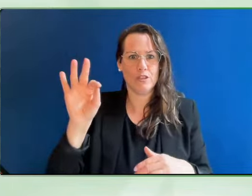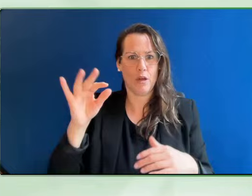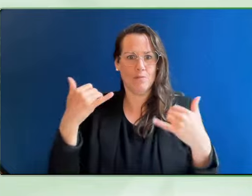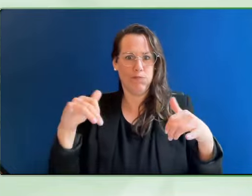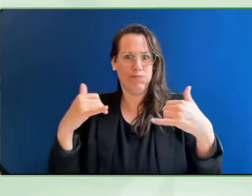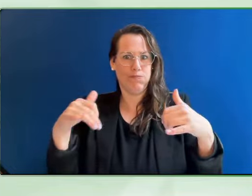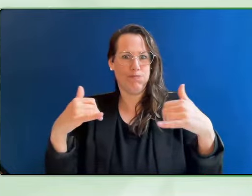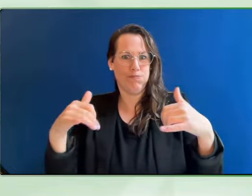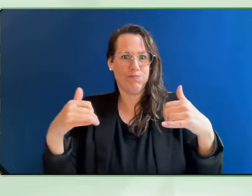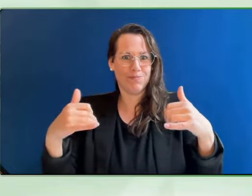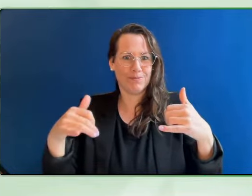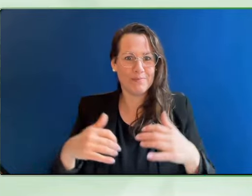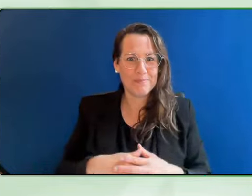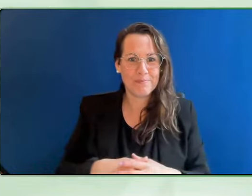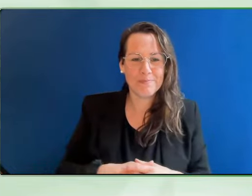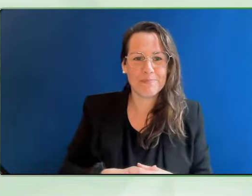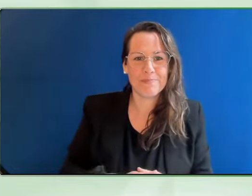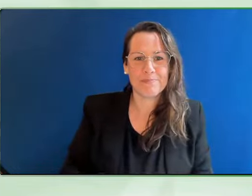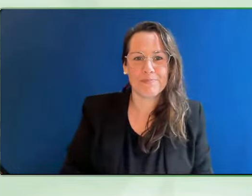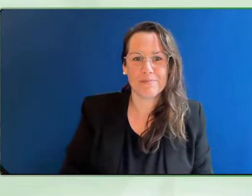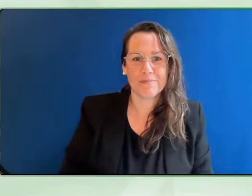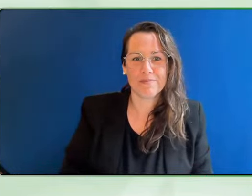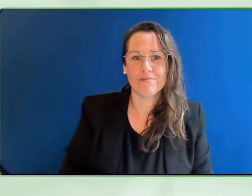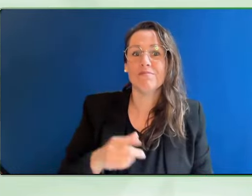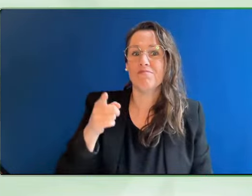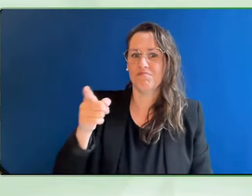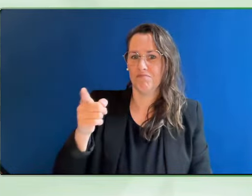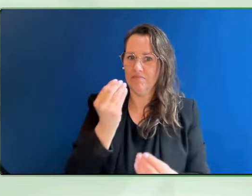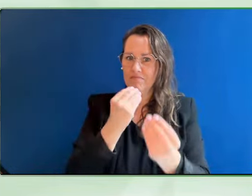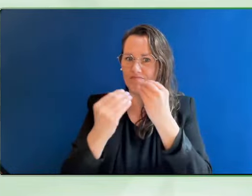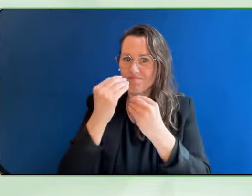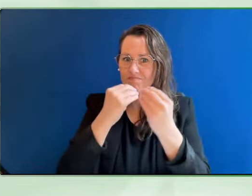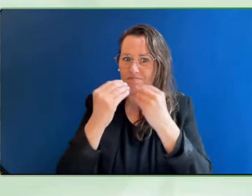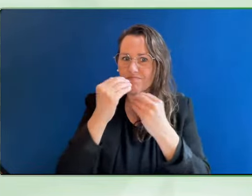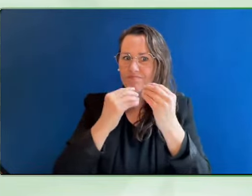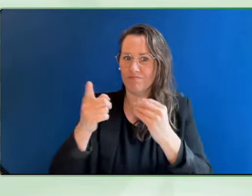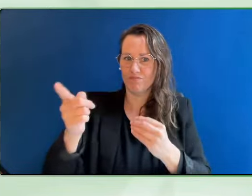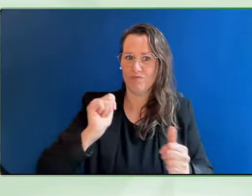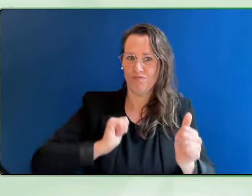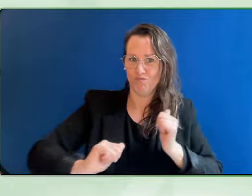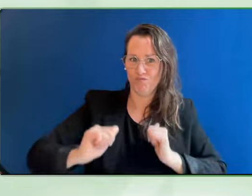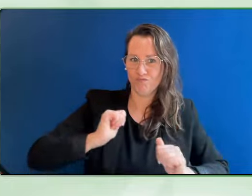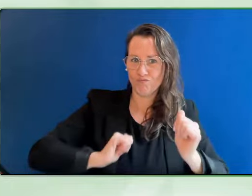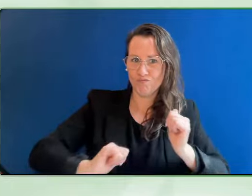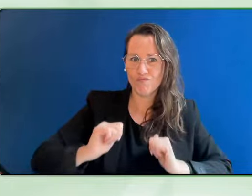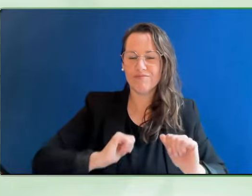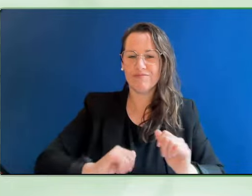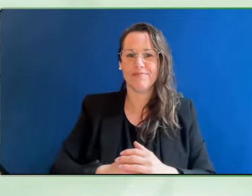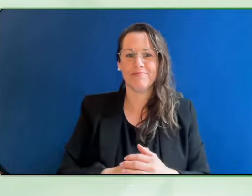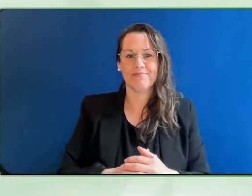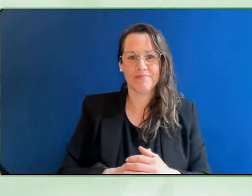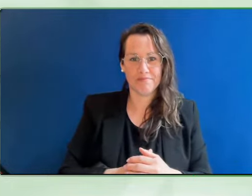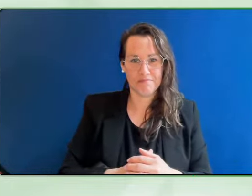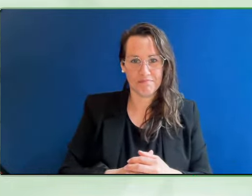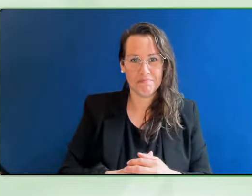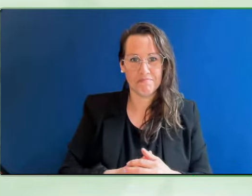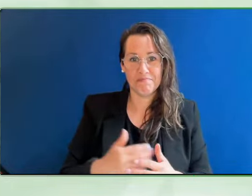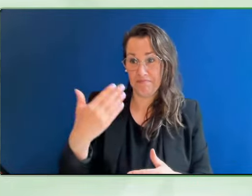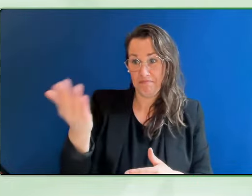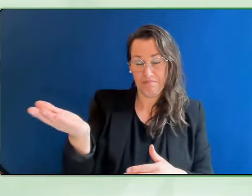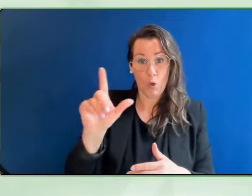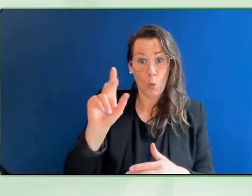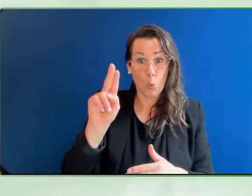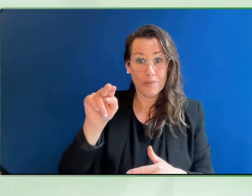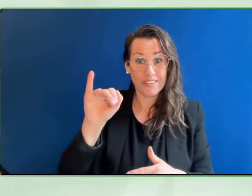the event Dinner at Act. And Lőrinc Barabás began very early to play the trumpet.